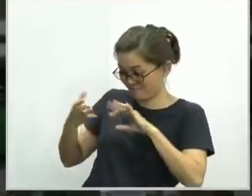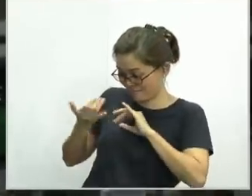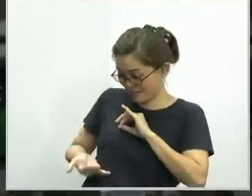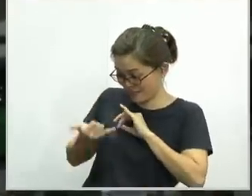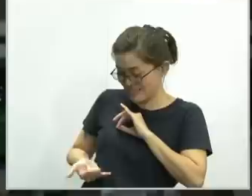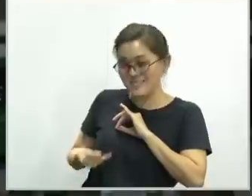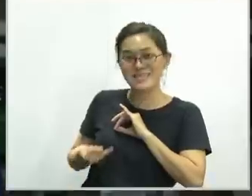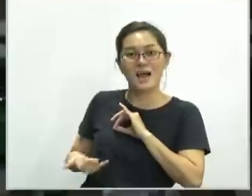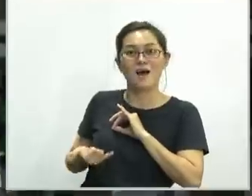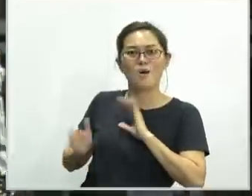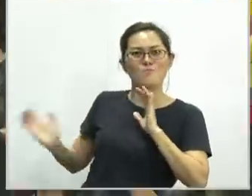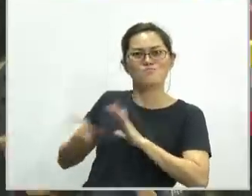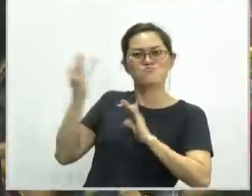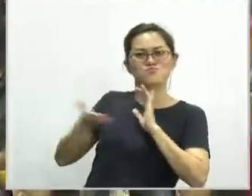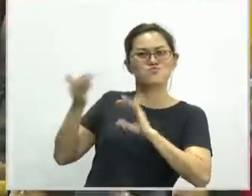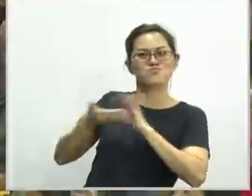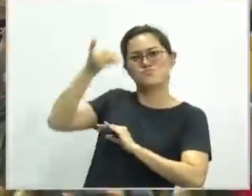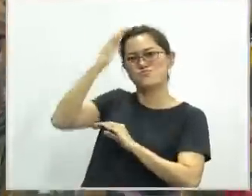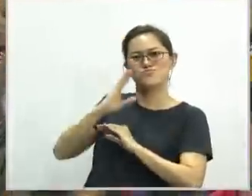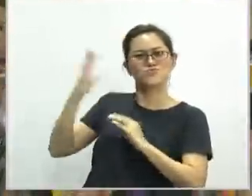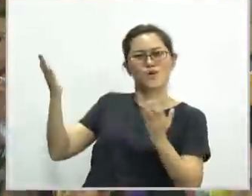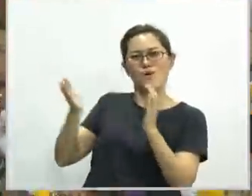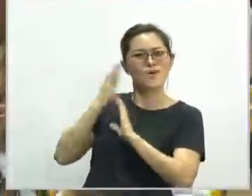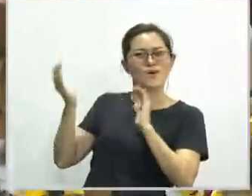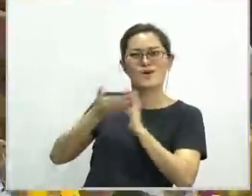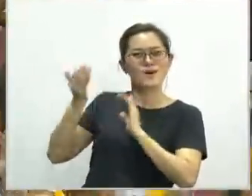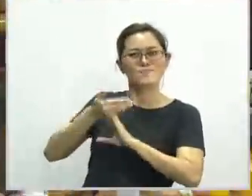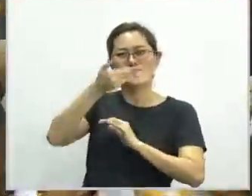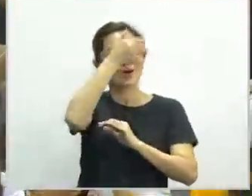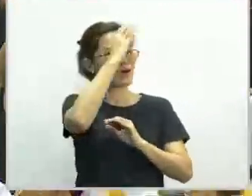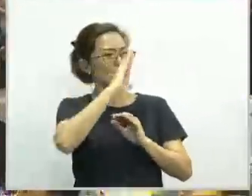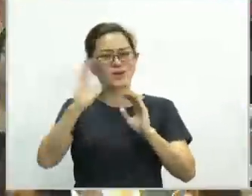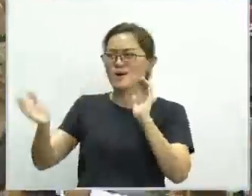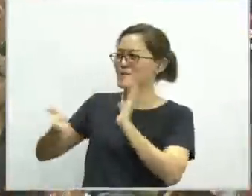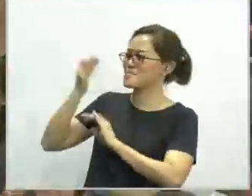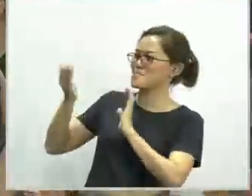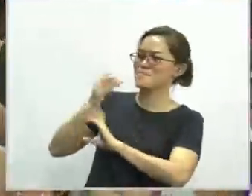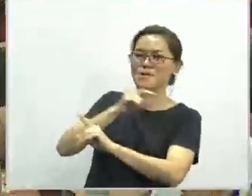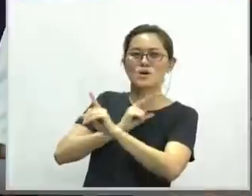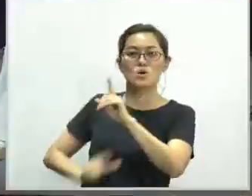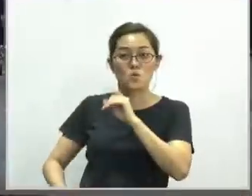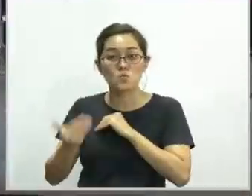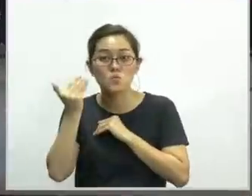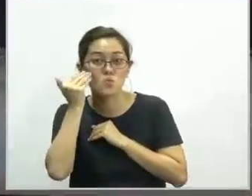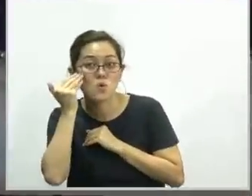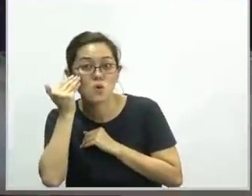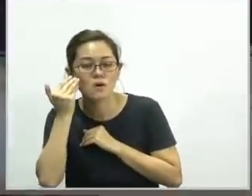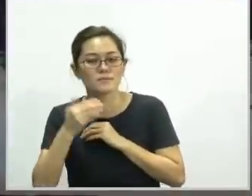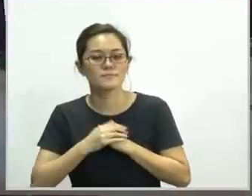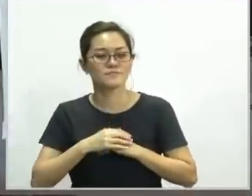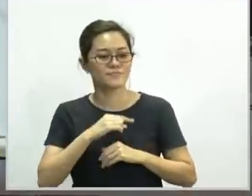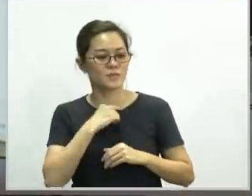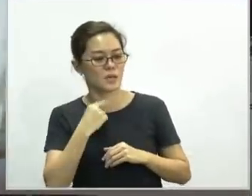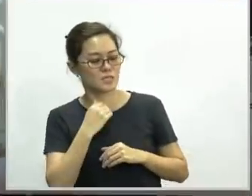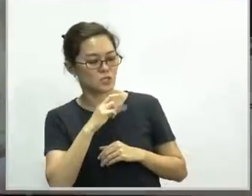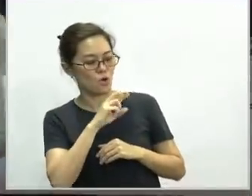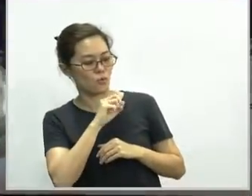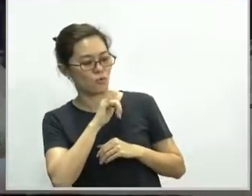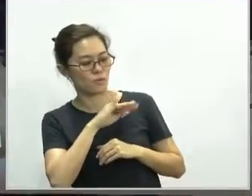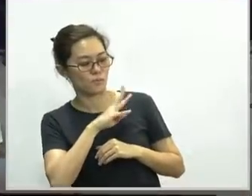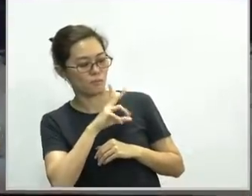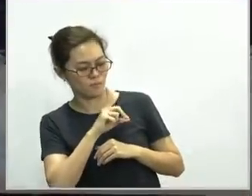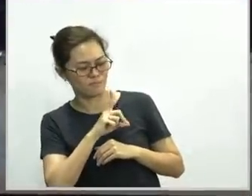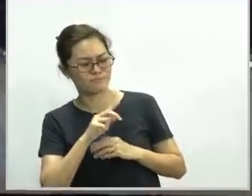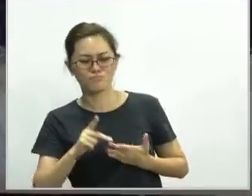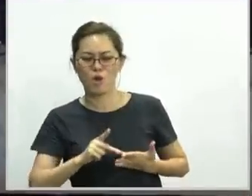this evening. Praise the Lord. Praise God for that. Praise the Lord. You know, Pastor Raymond, it's such a privilege